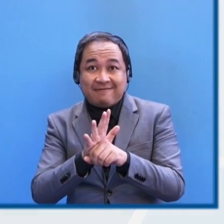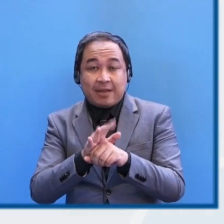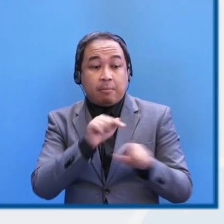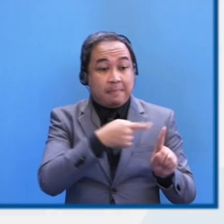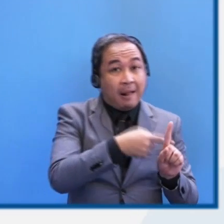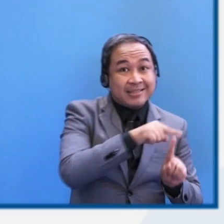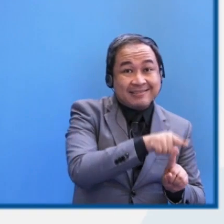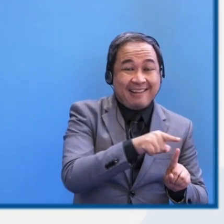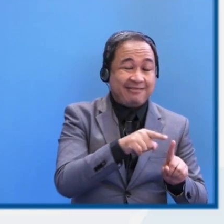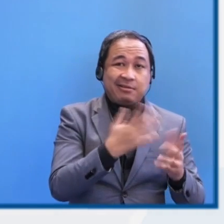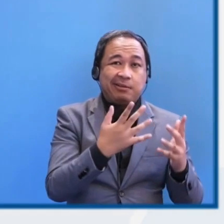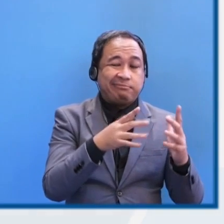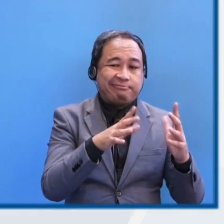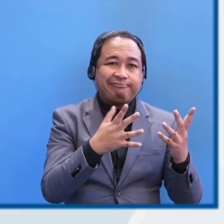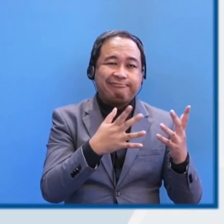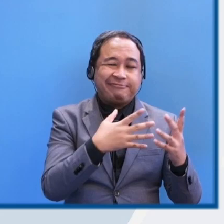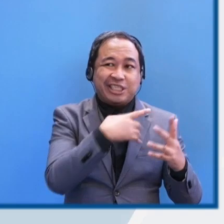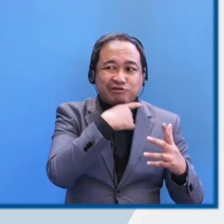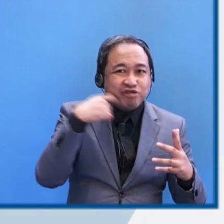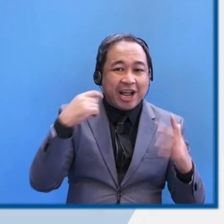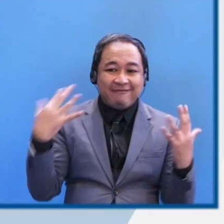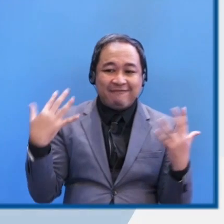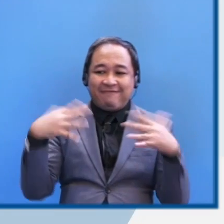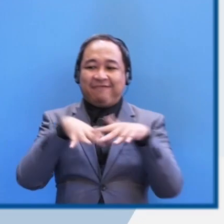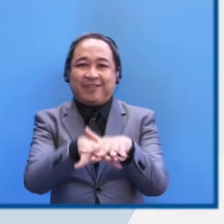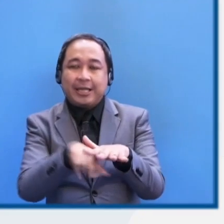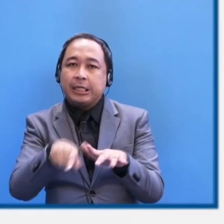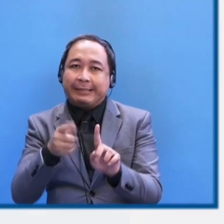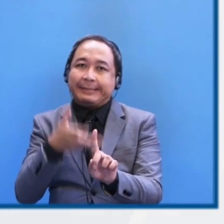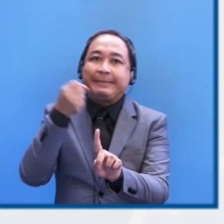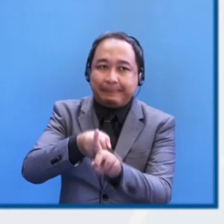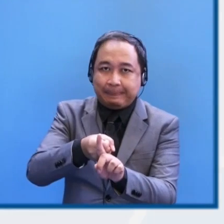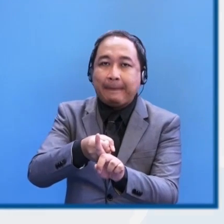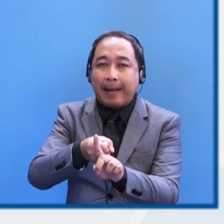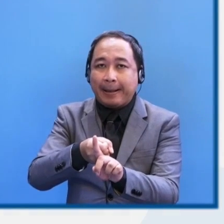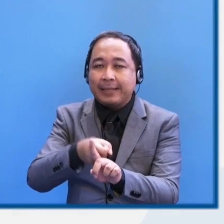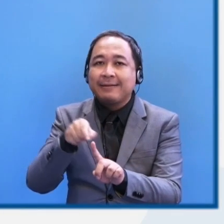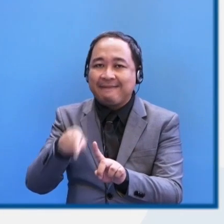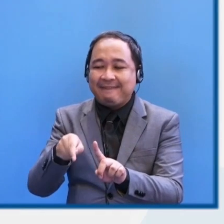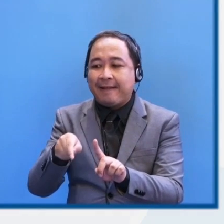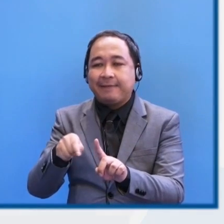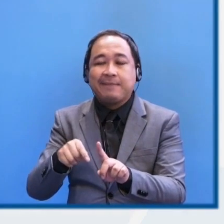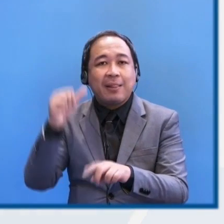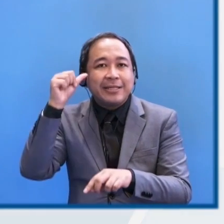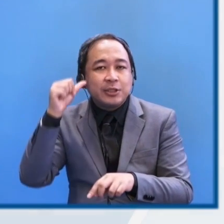life, and priority is the loss of agriculture project due to drought.